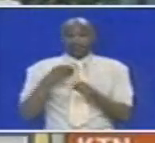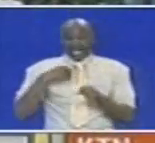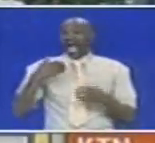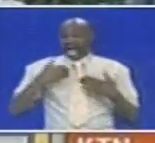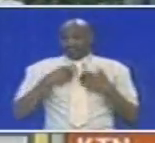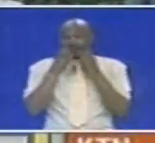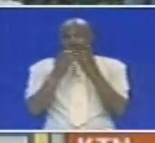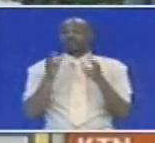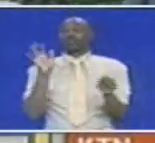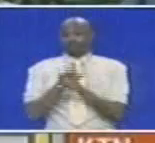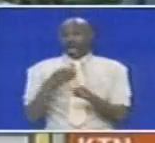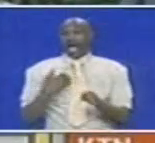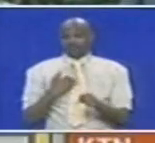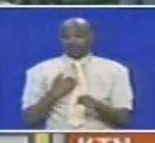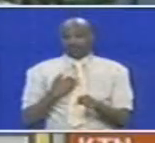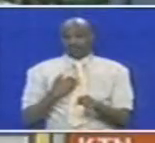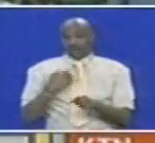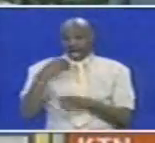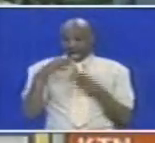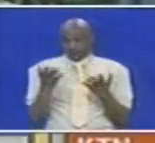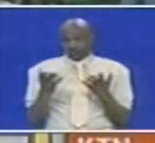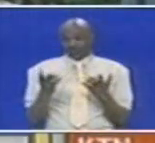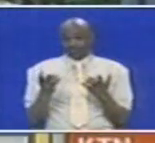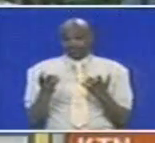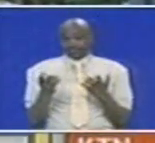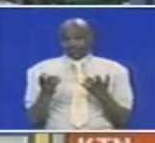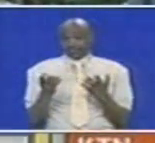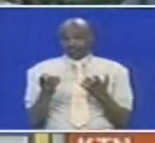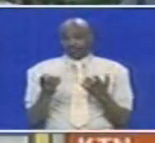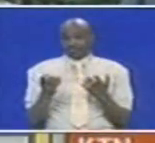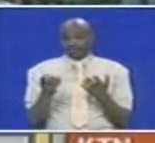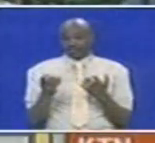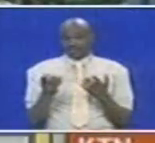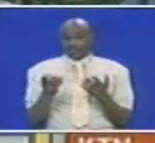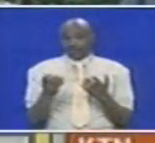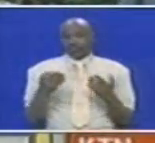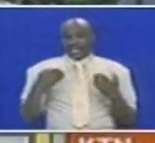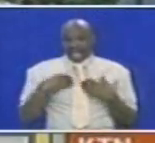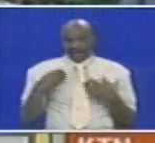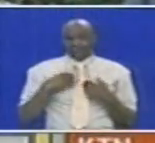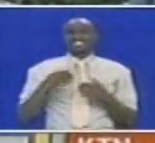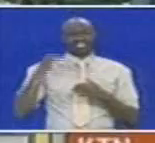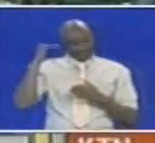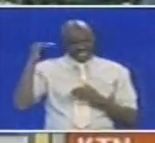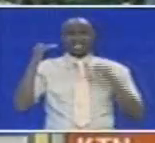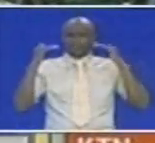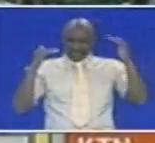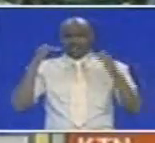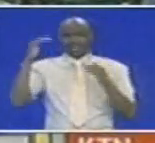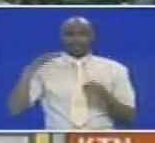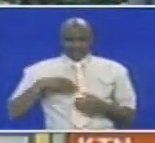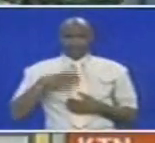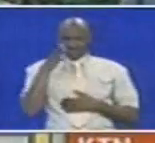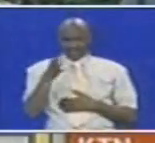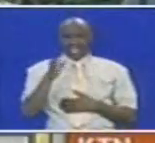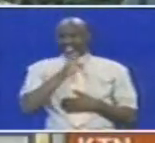information to the effect that very, very senior people within